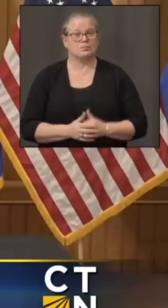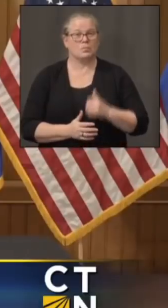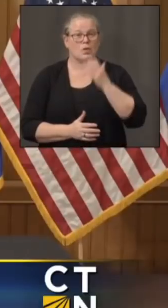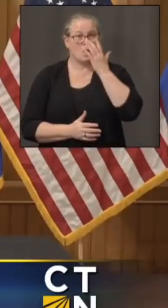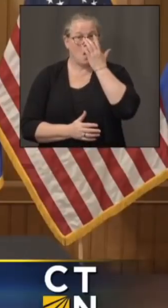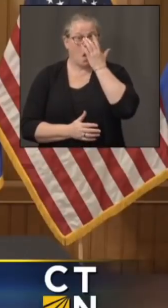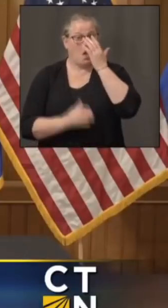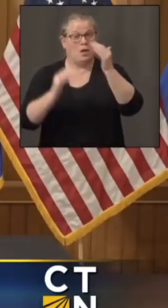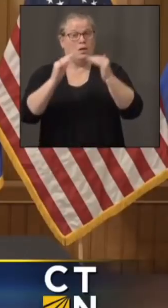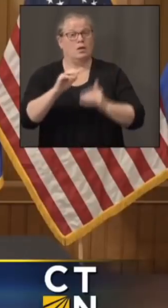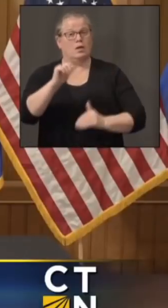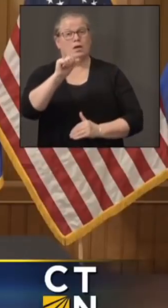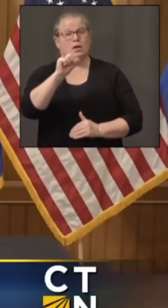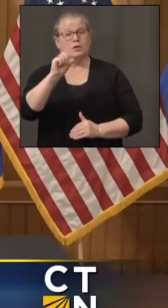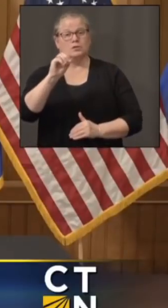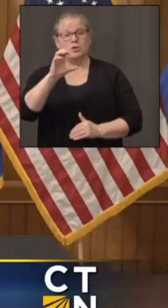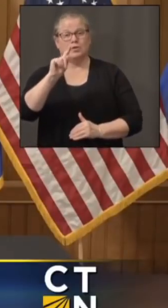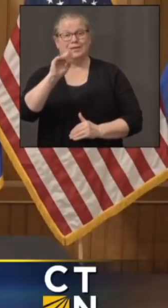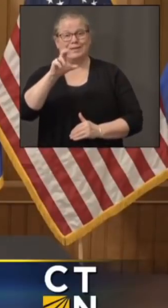The Associated Press.